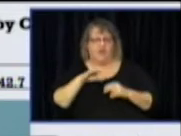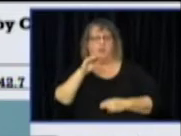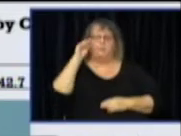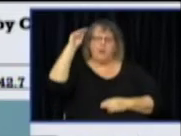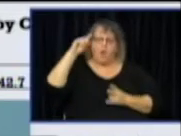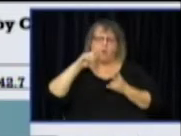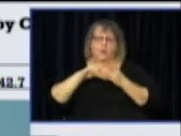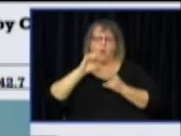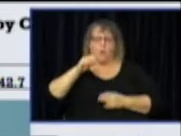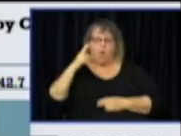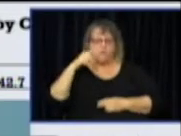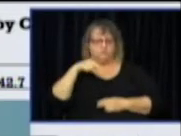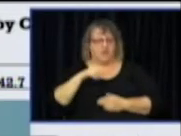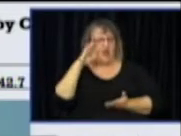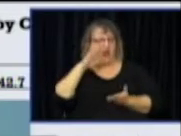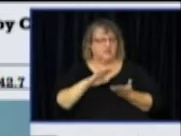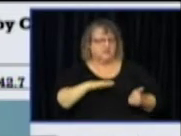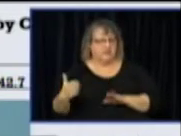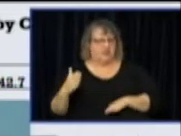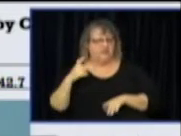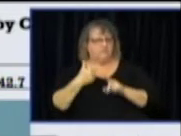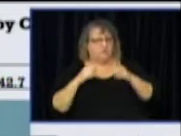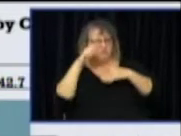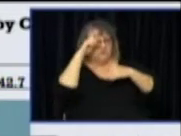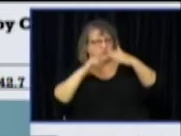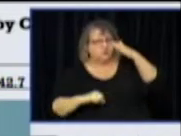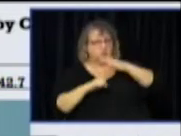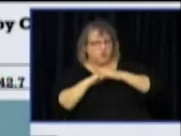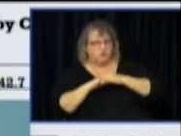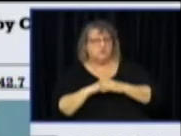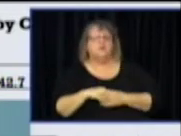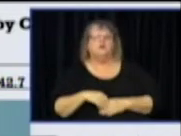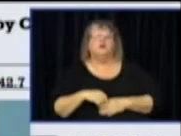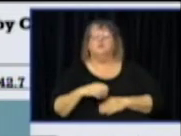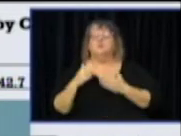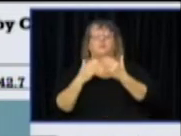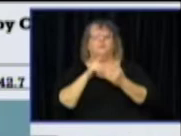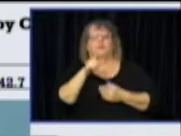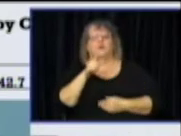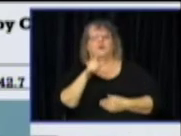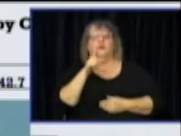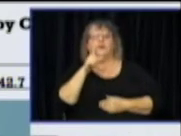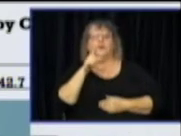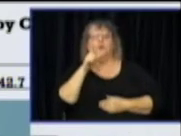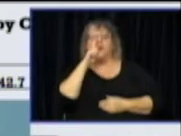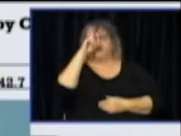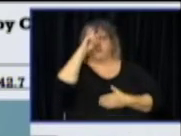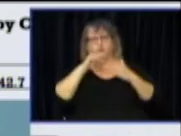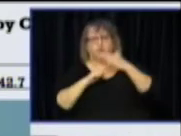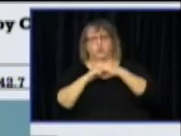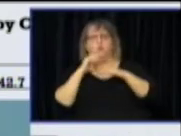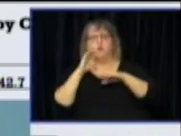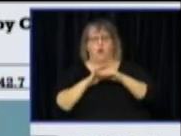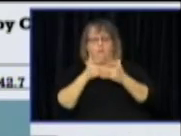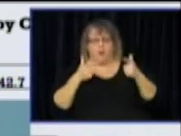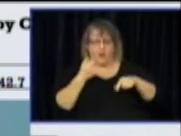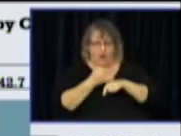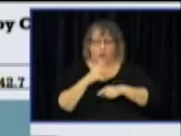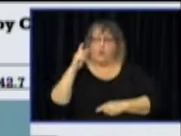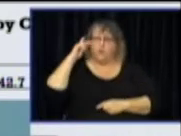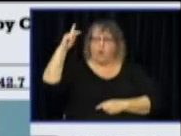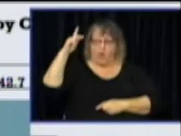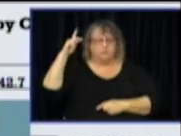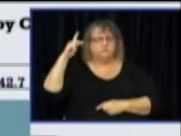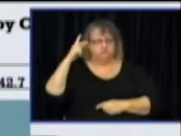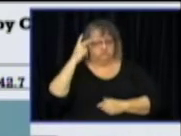Maui and Oahu. And so more people are dying, more people are dying from strokes on Kauai and